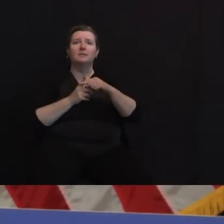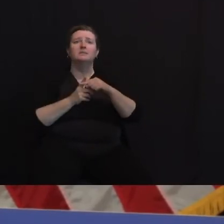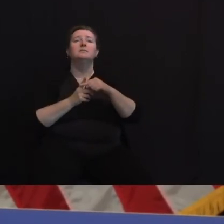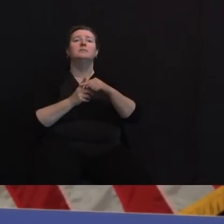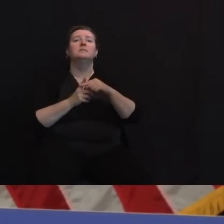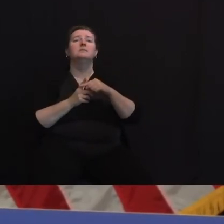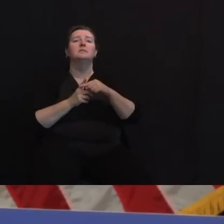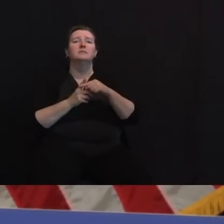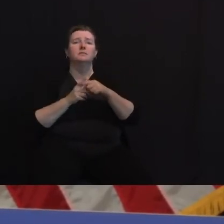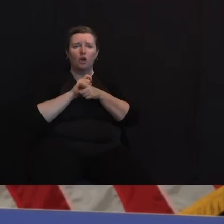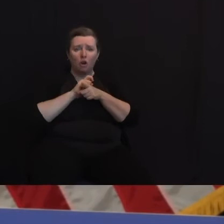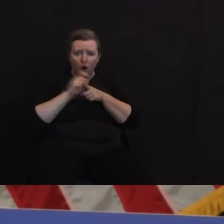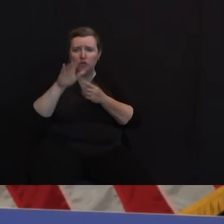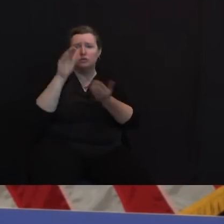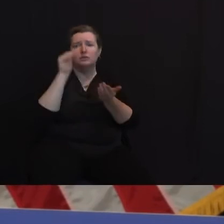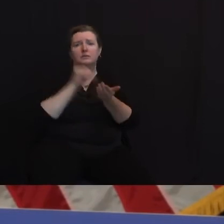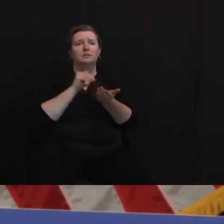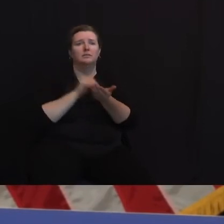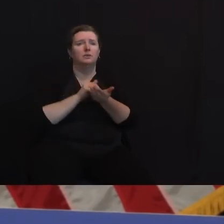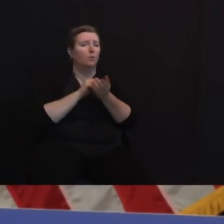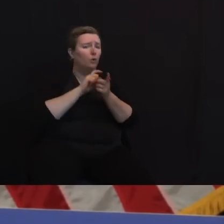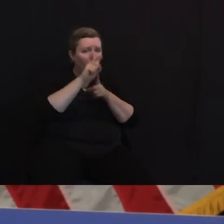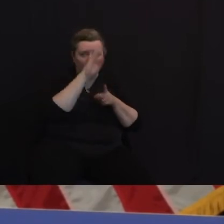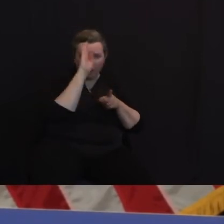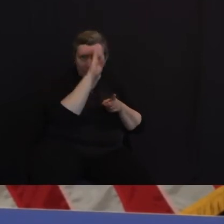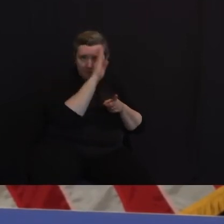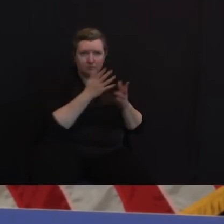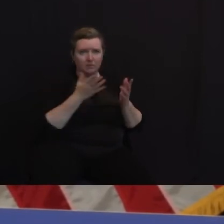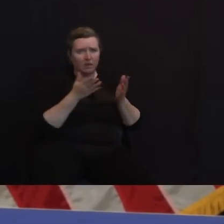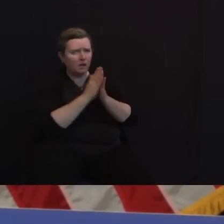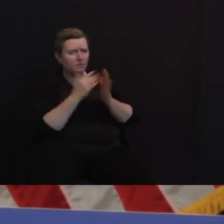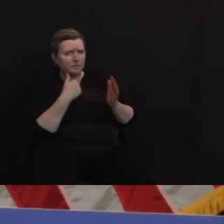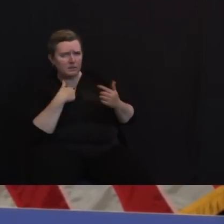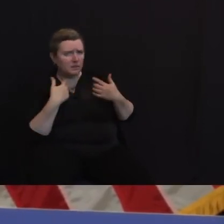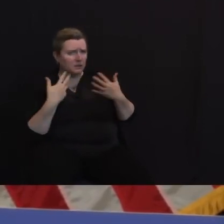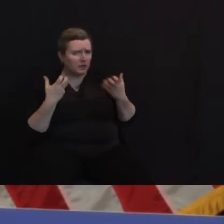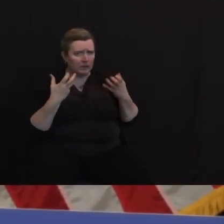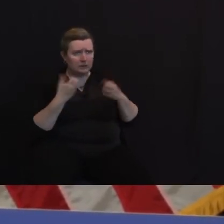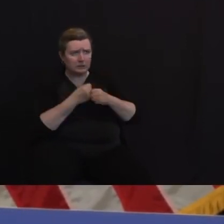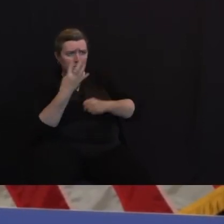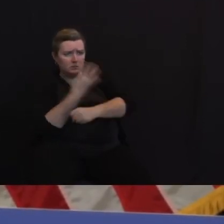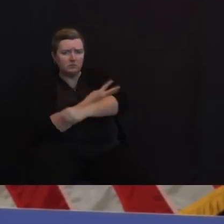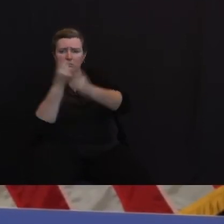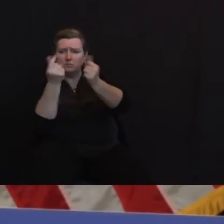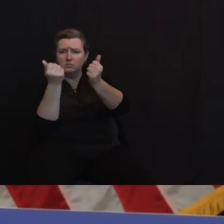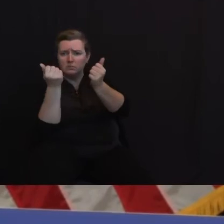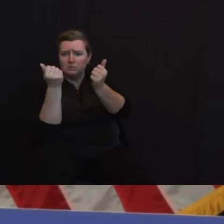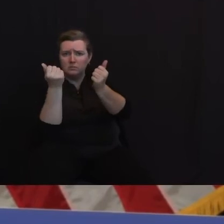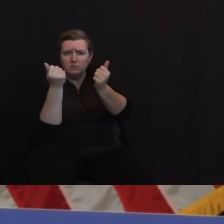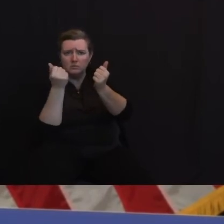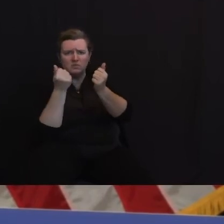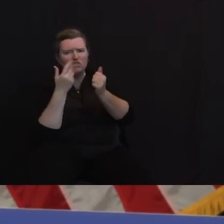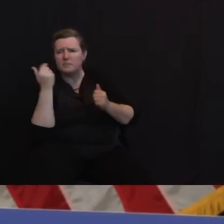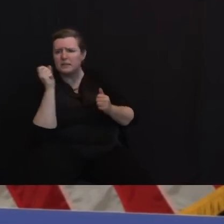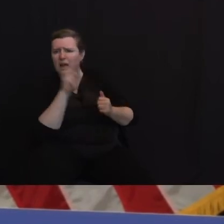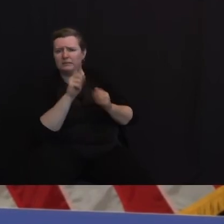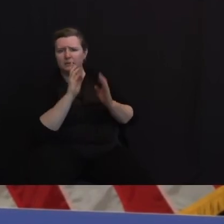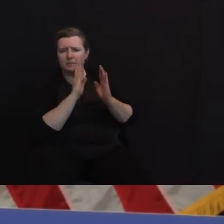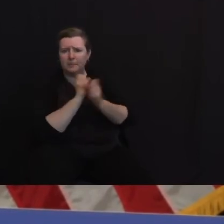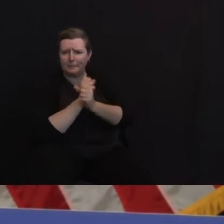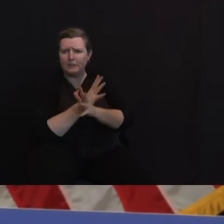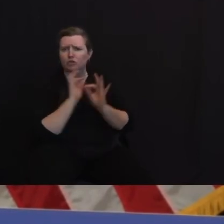contact the health physician or a health system and ask to see whether they can get the monoclonal. And finally, we're also planning